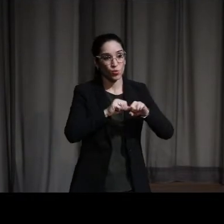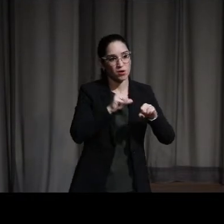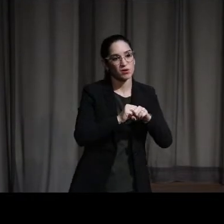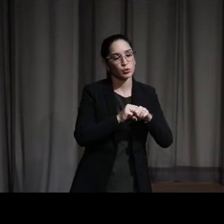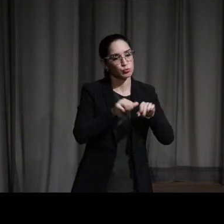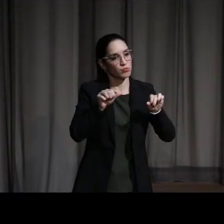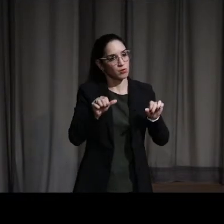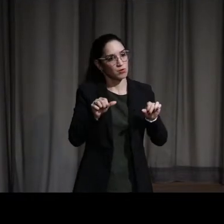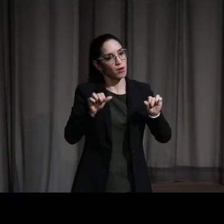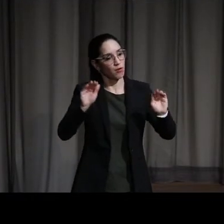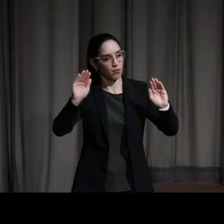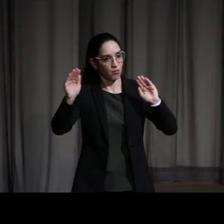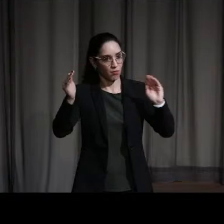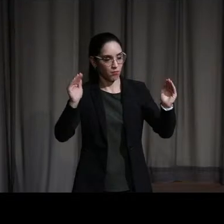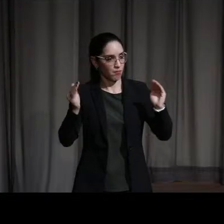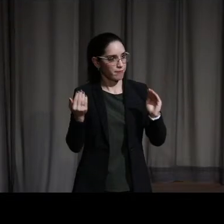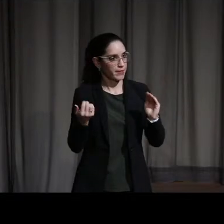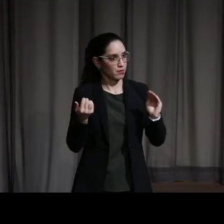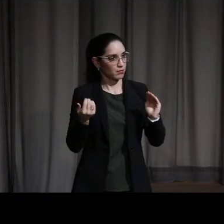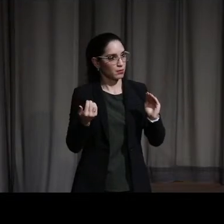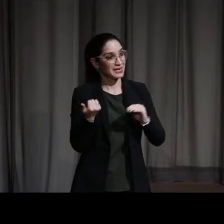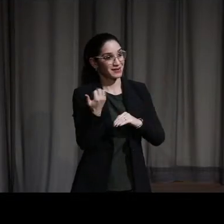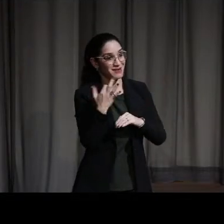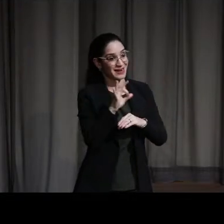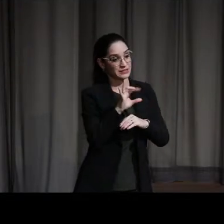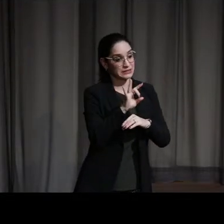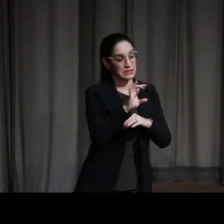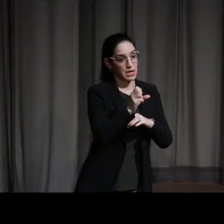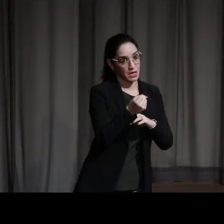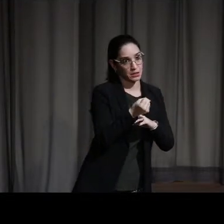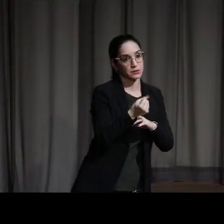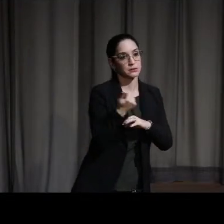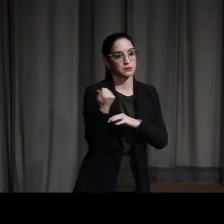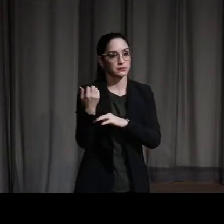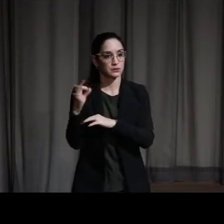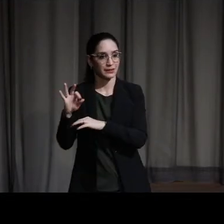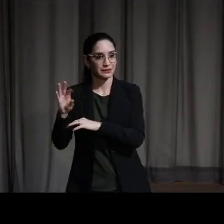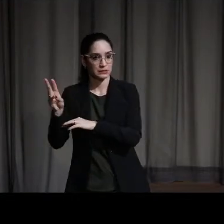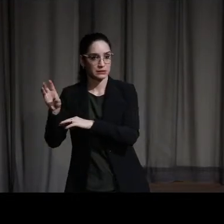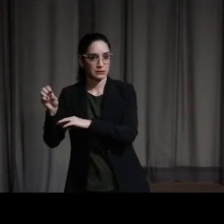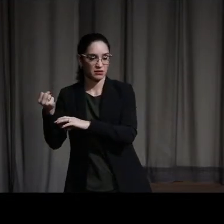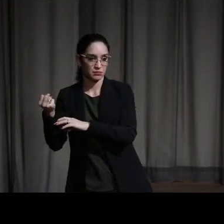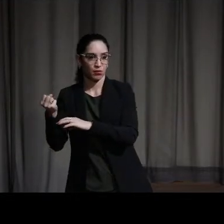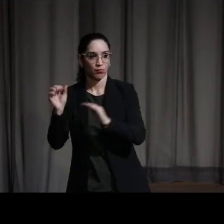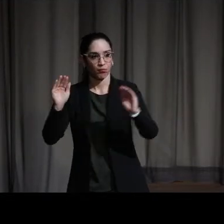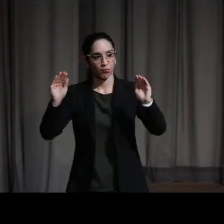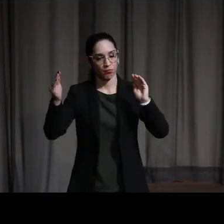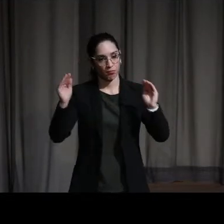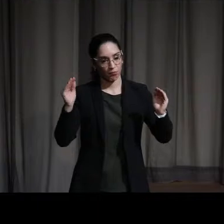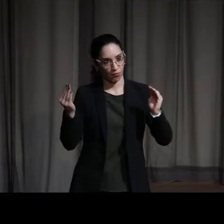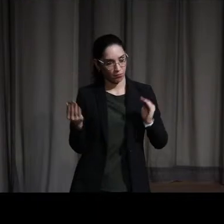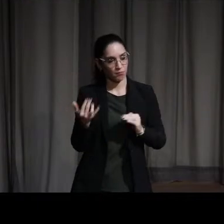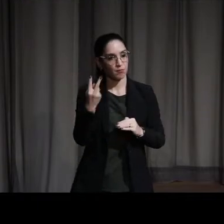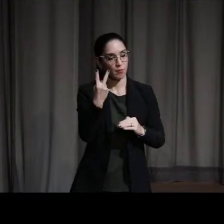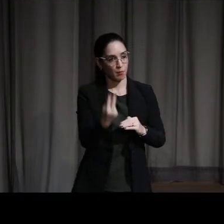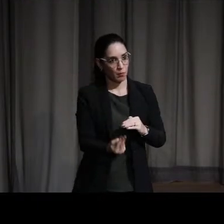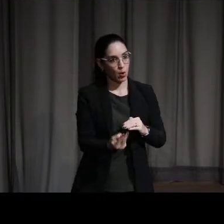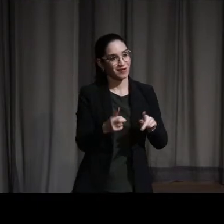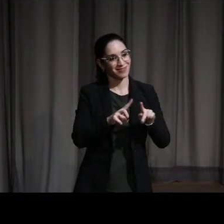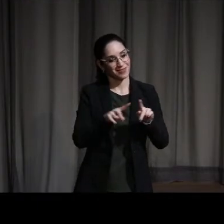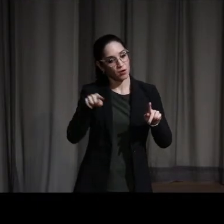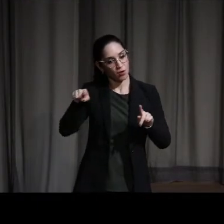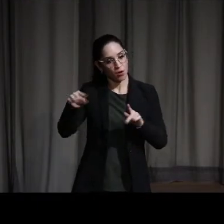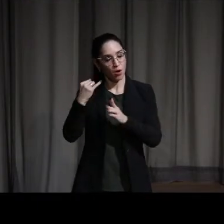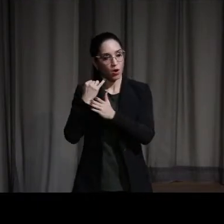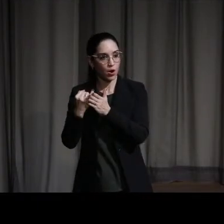Antonio Iris, whose work was very different in many respects, but equally kind of full of these sort